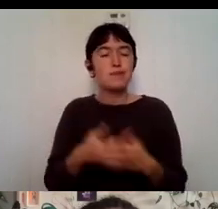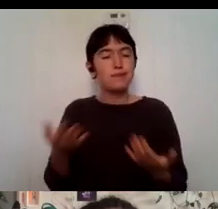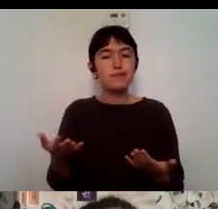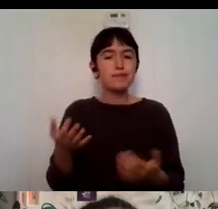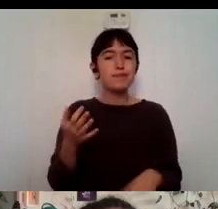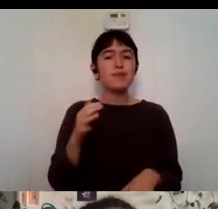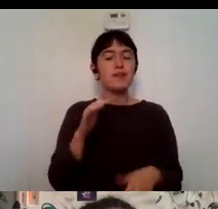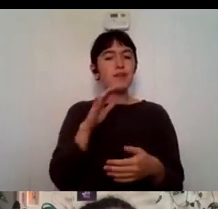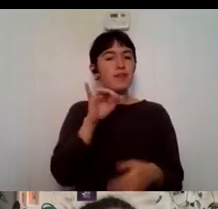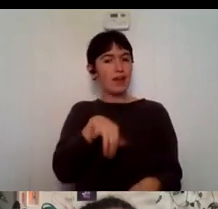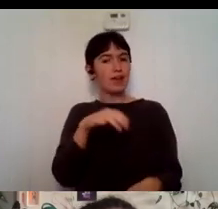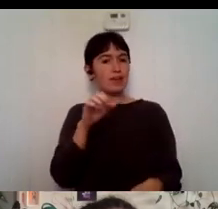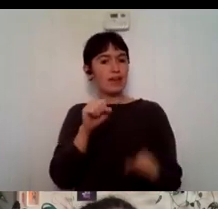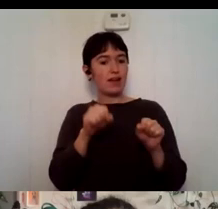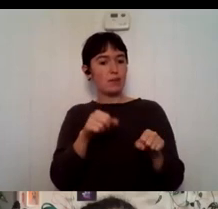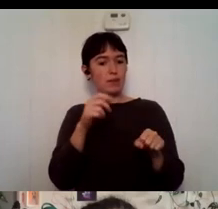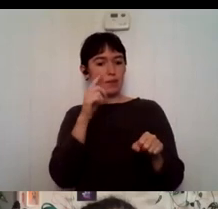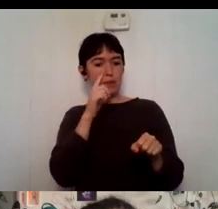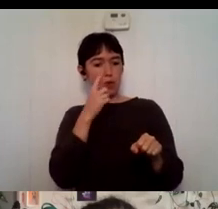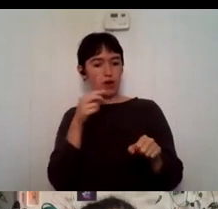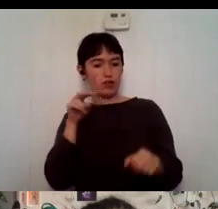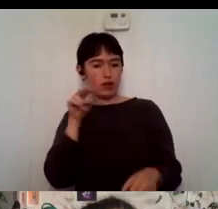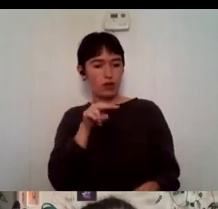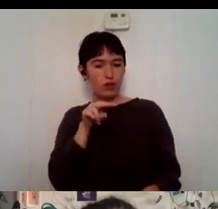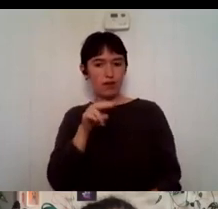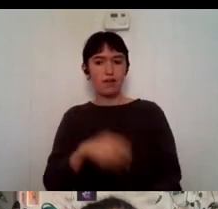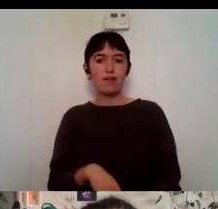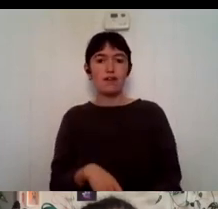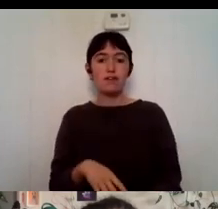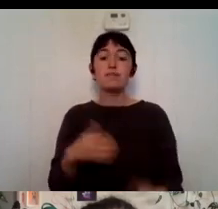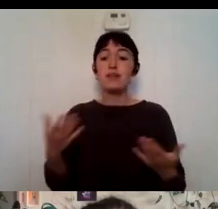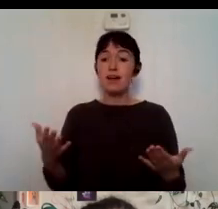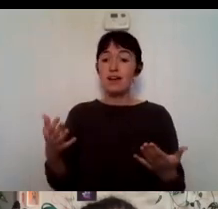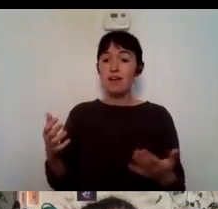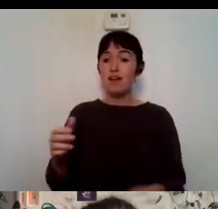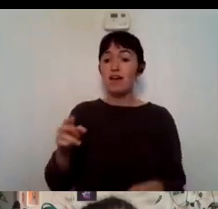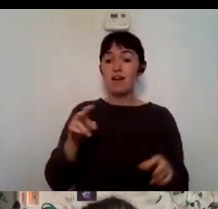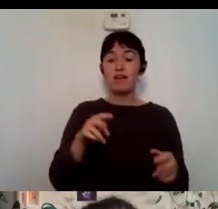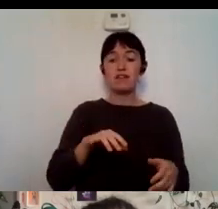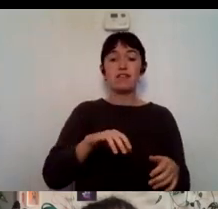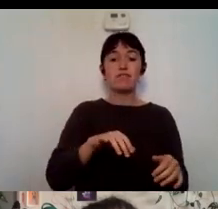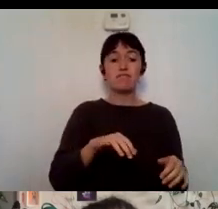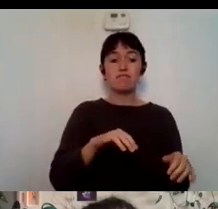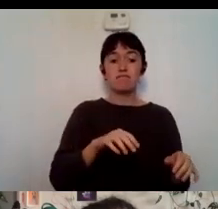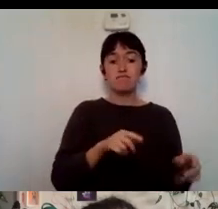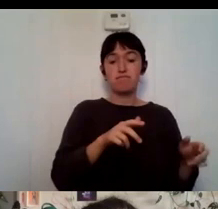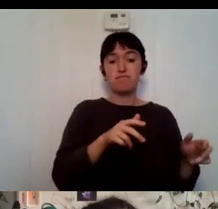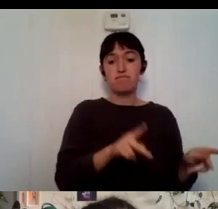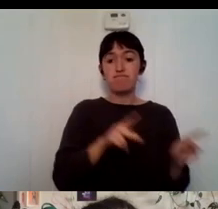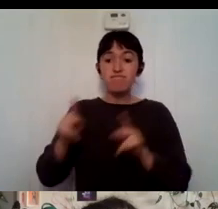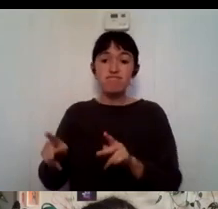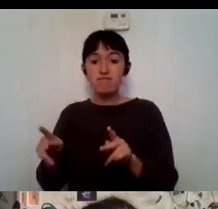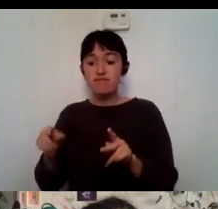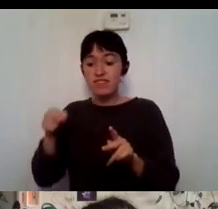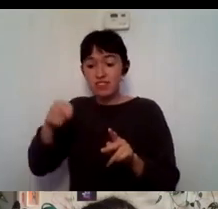to look at. But in another respect, it's probably the most amazing machine that we have. So